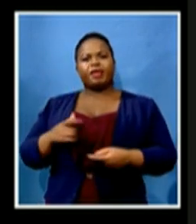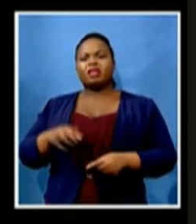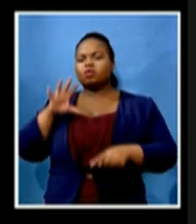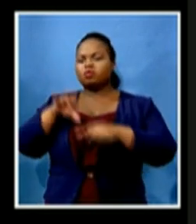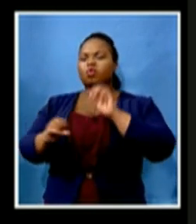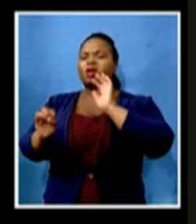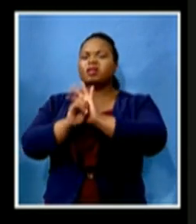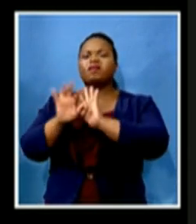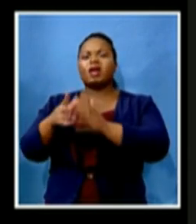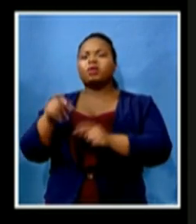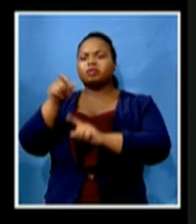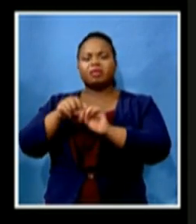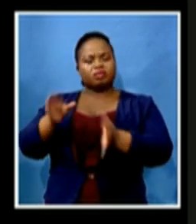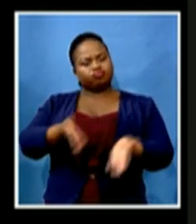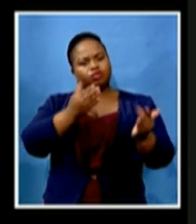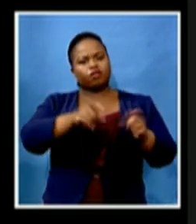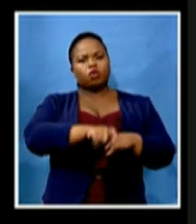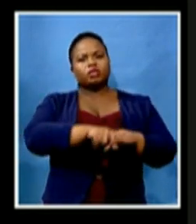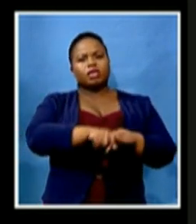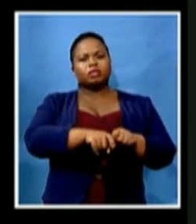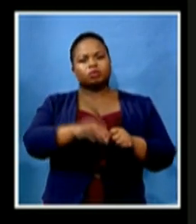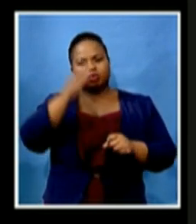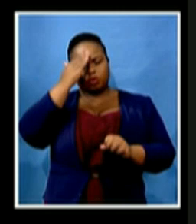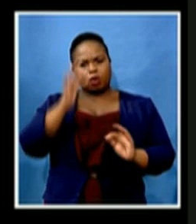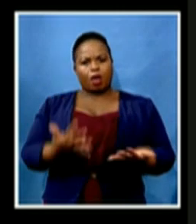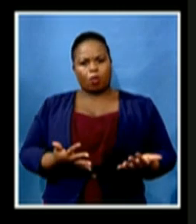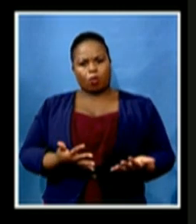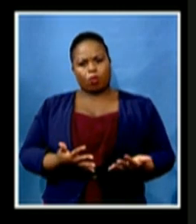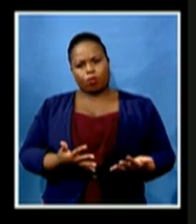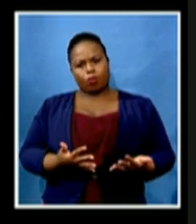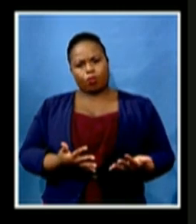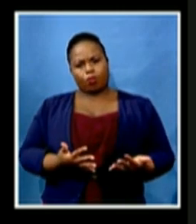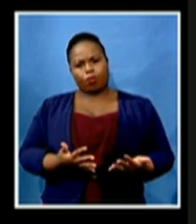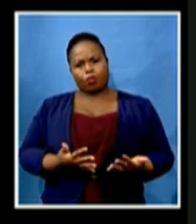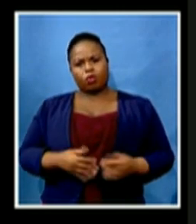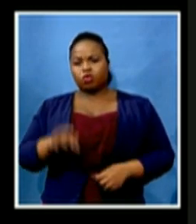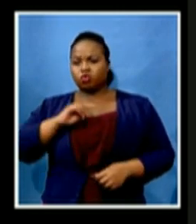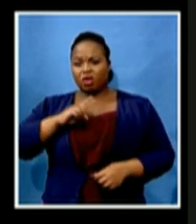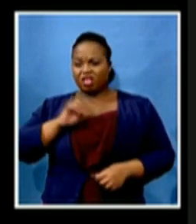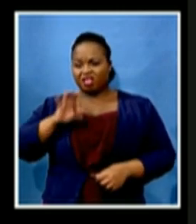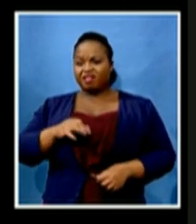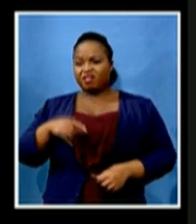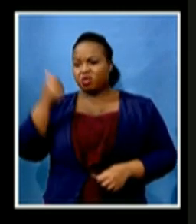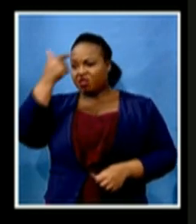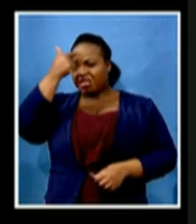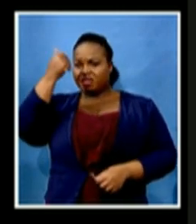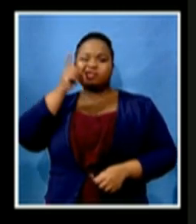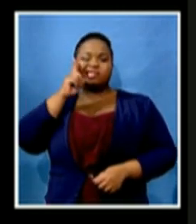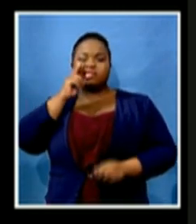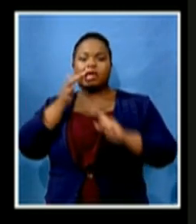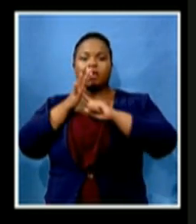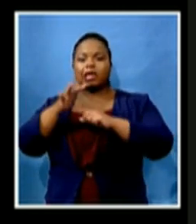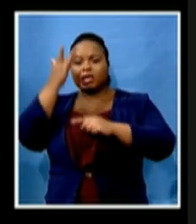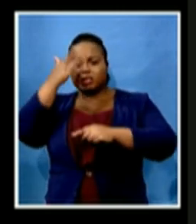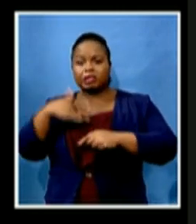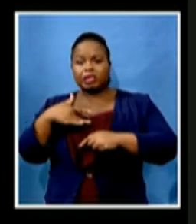determine the reliability if screening is one way of getting to the numbers if so many people are said to be